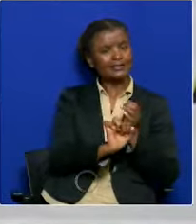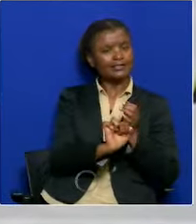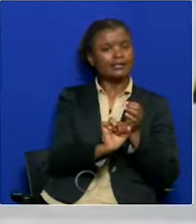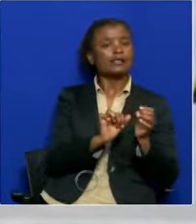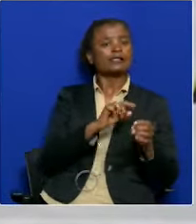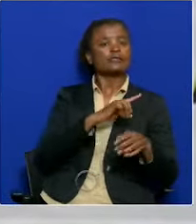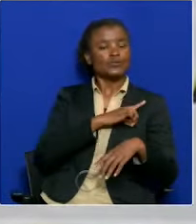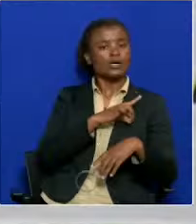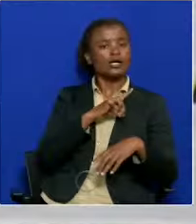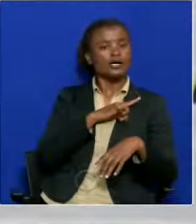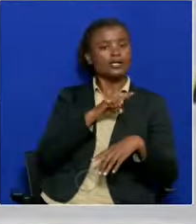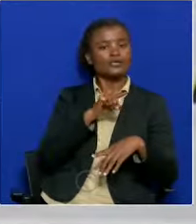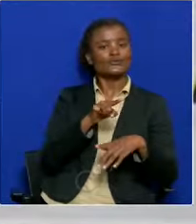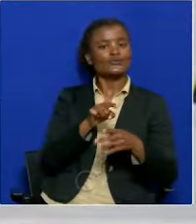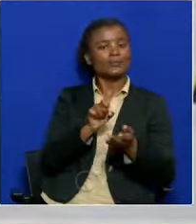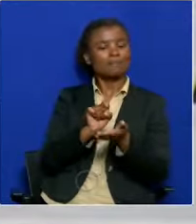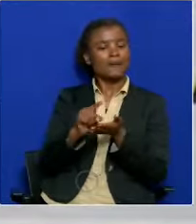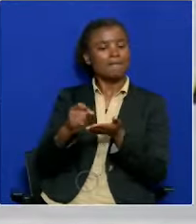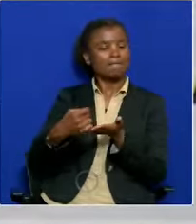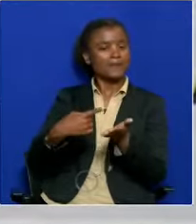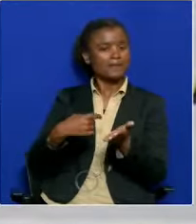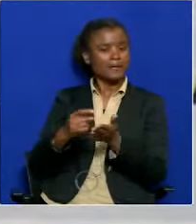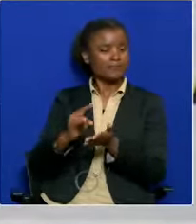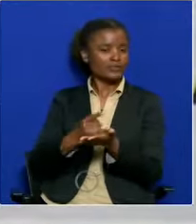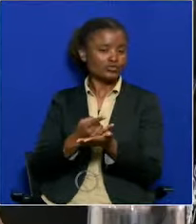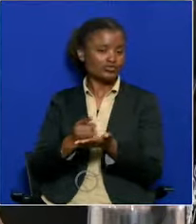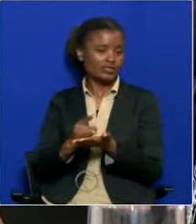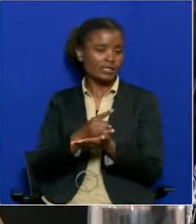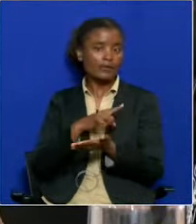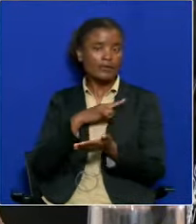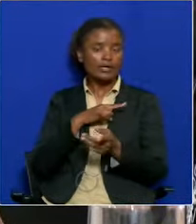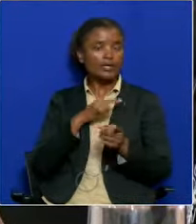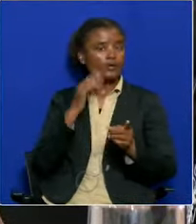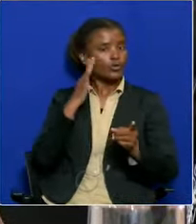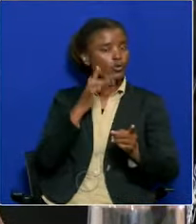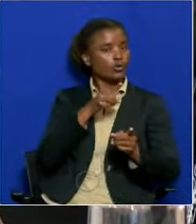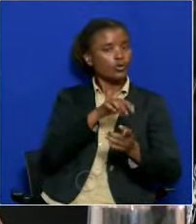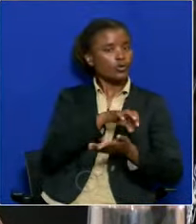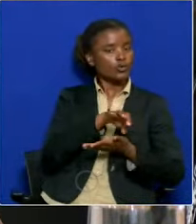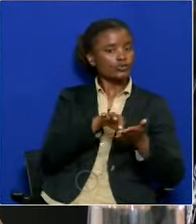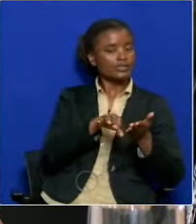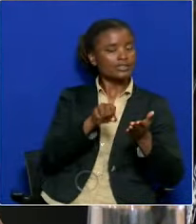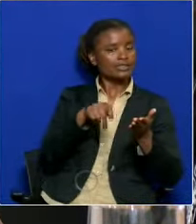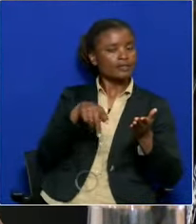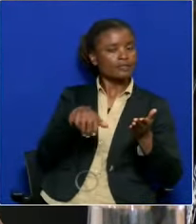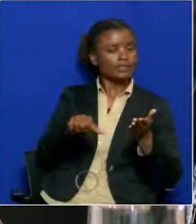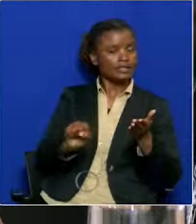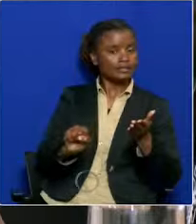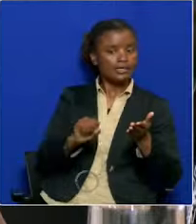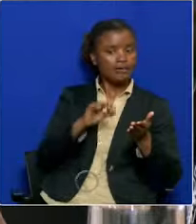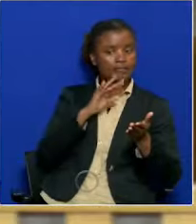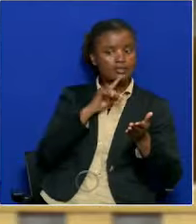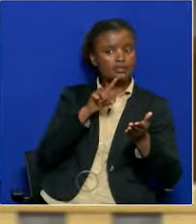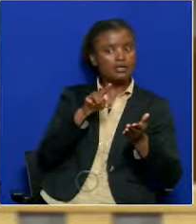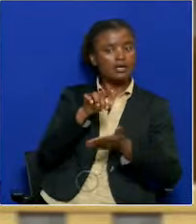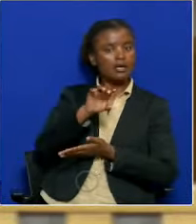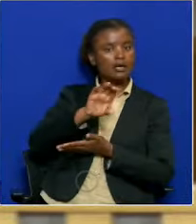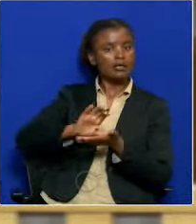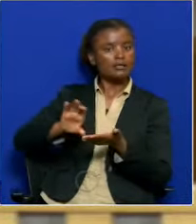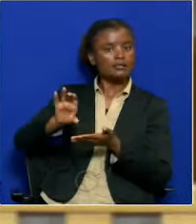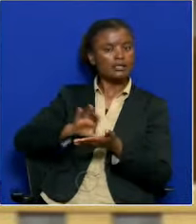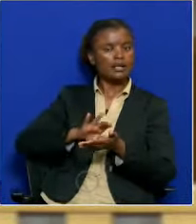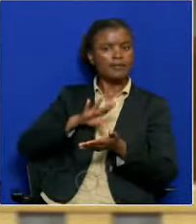of the fact that he's got a contract with the SAPS, it is getting cancelled. It suggests you have an interest in that story, other